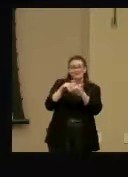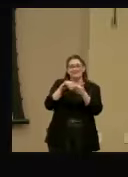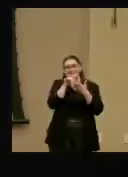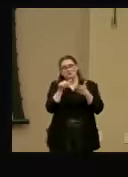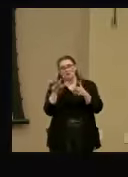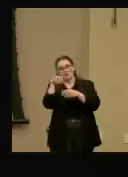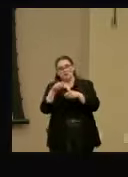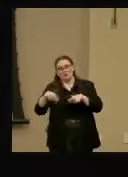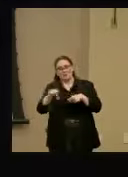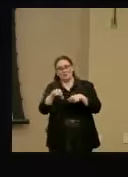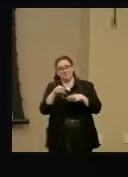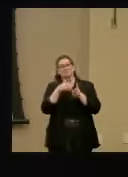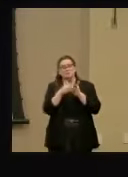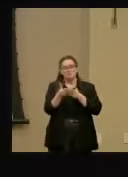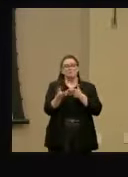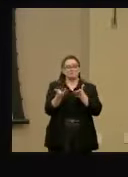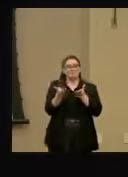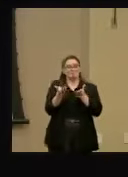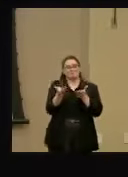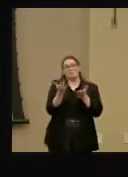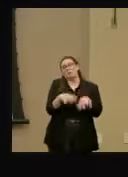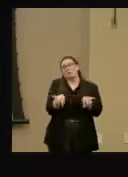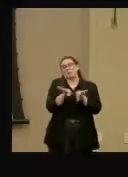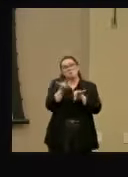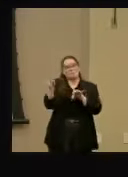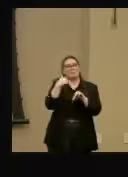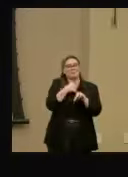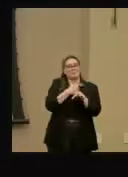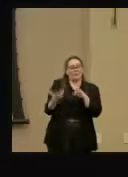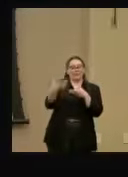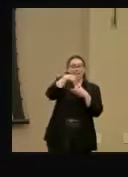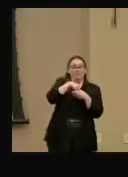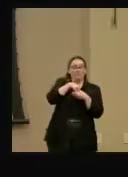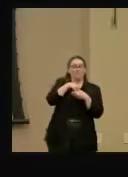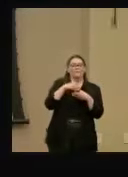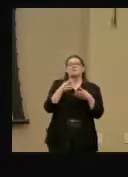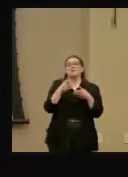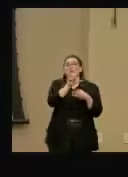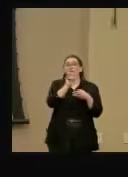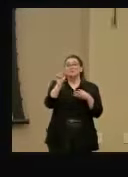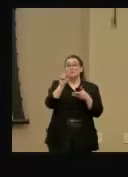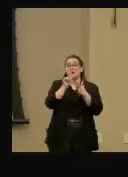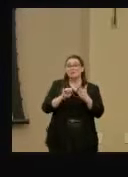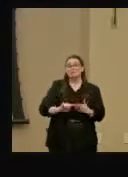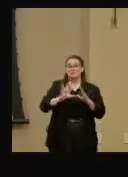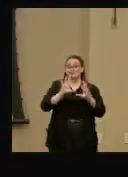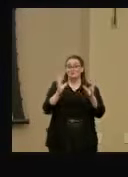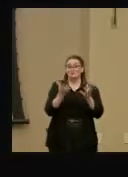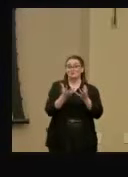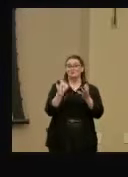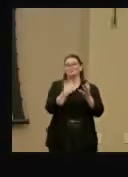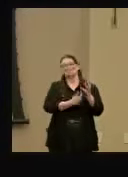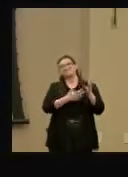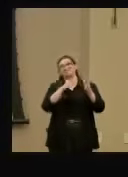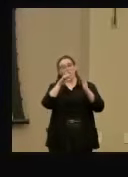also include these patients. So in 2020, in the research world, we came out with guidelines for looking